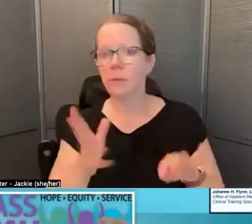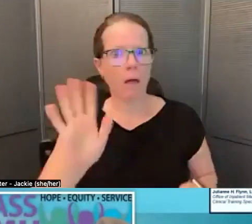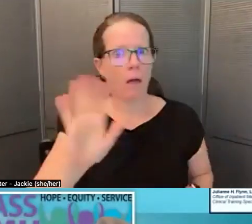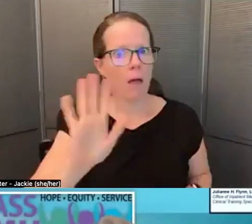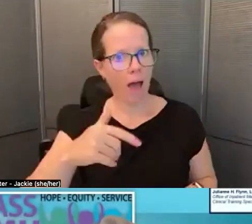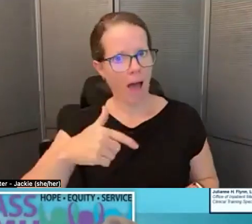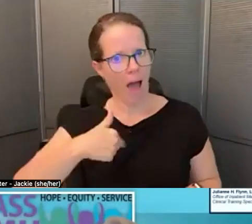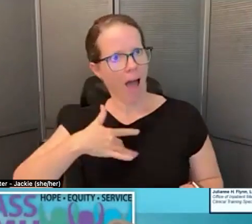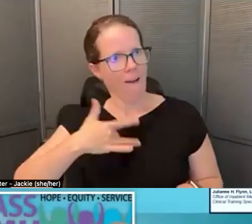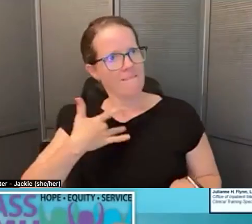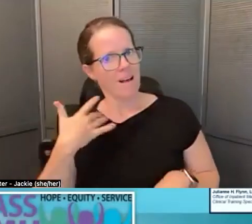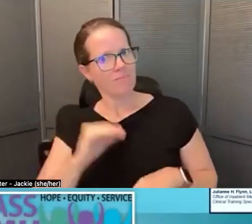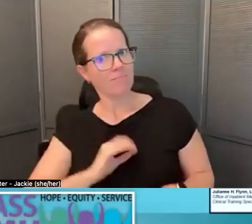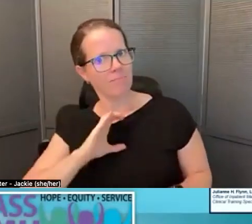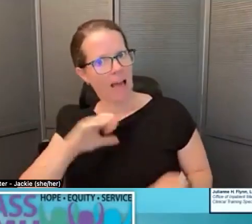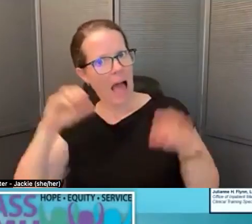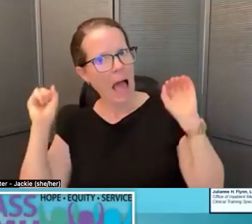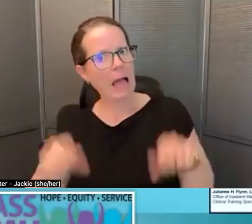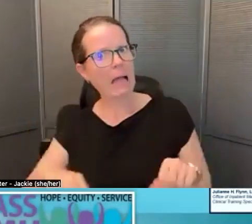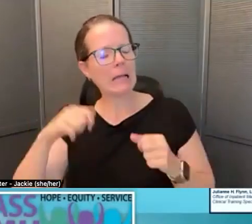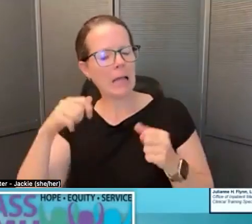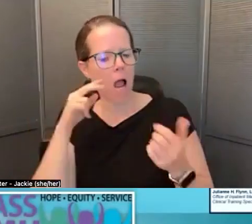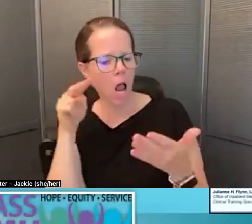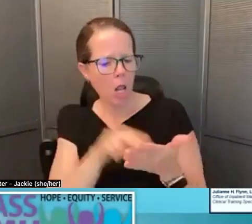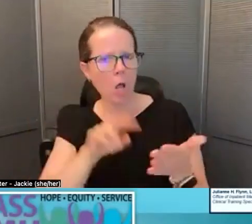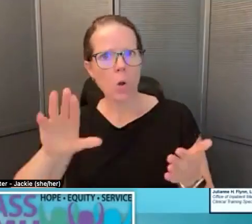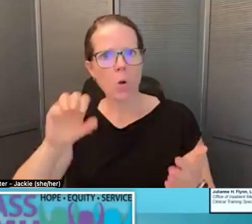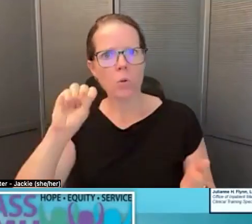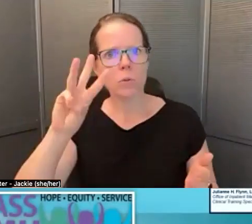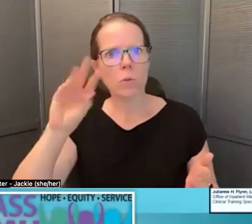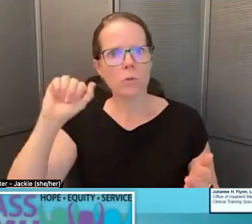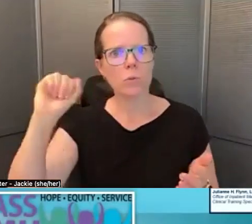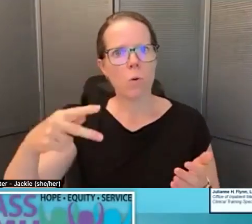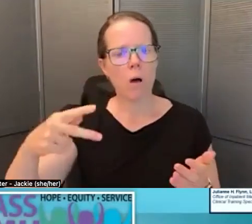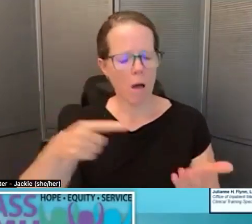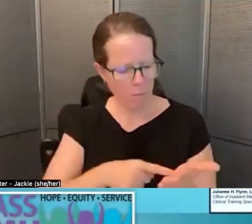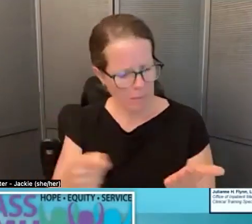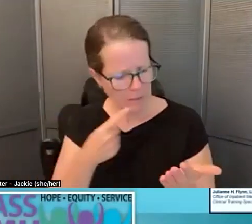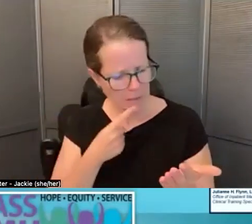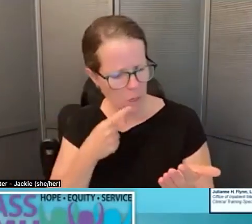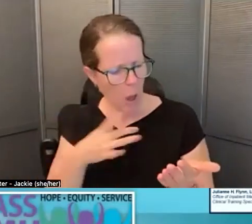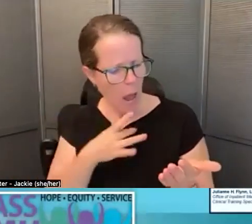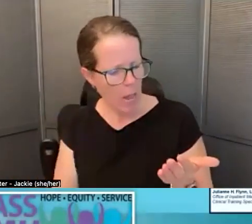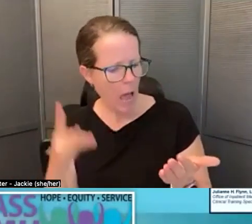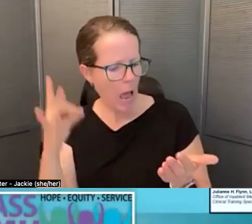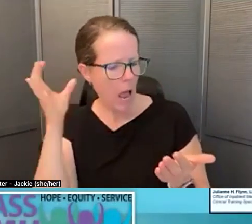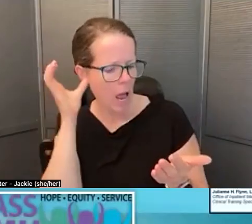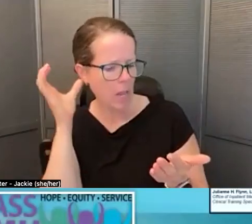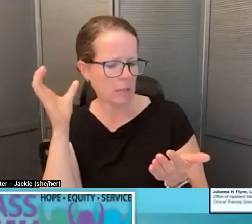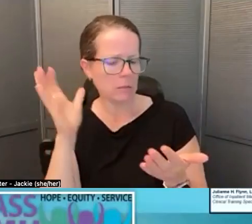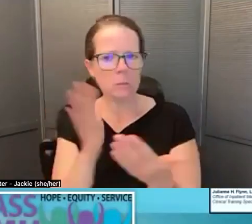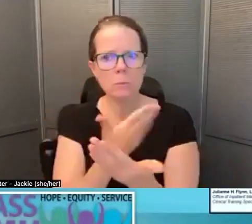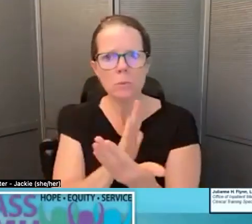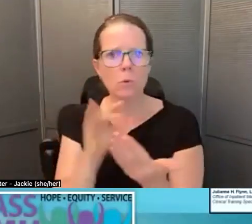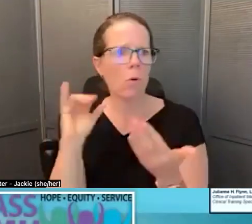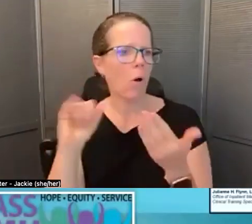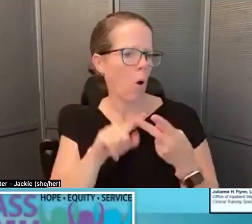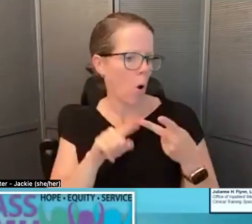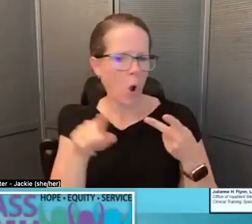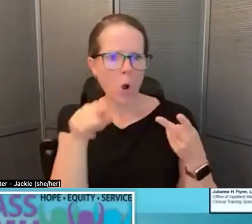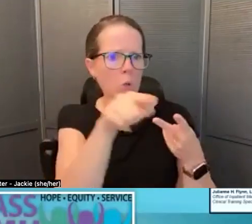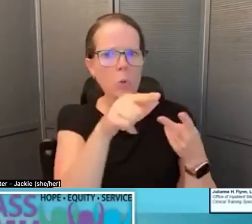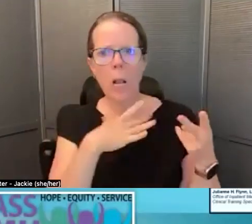you say that you enjoy, time listening to music, or you enjoy having art